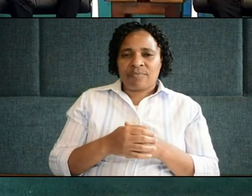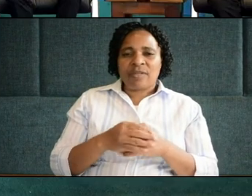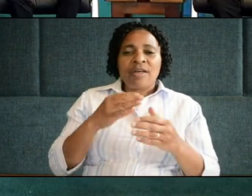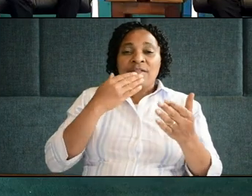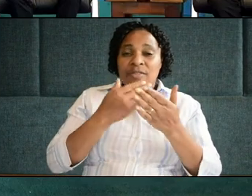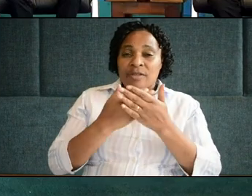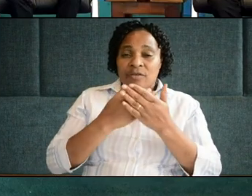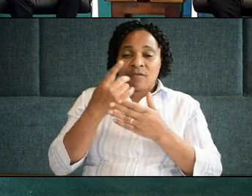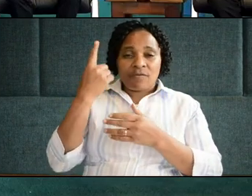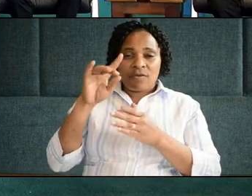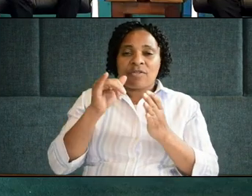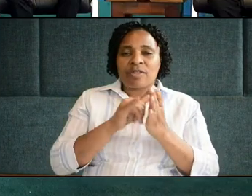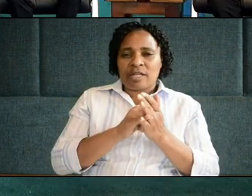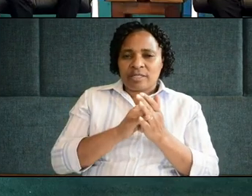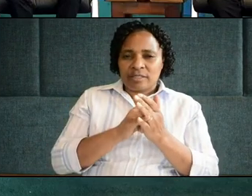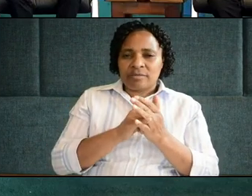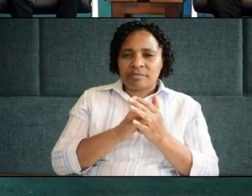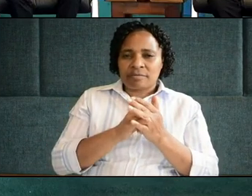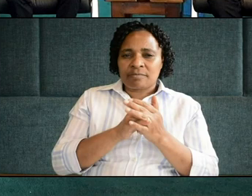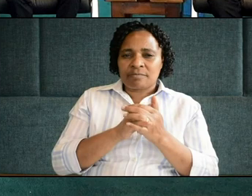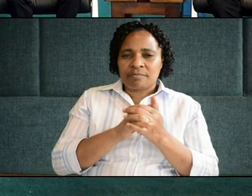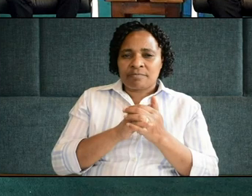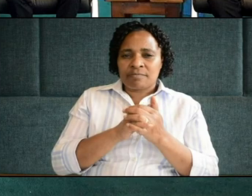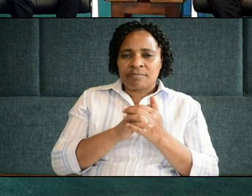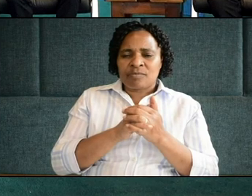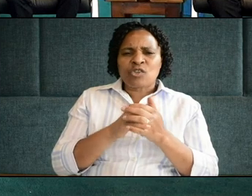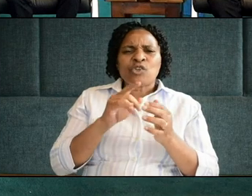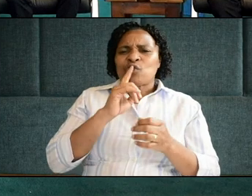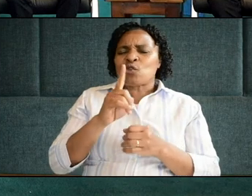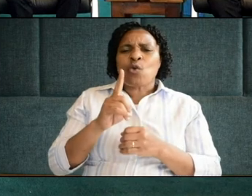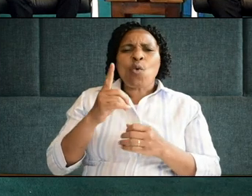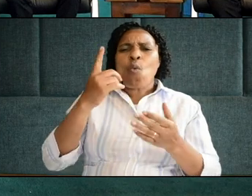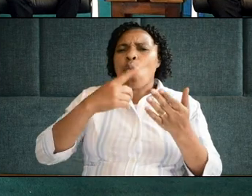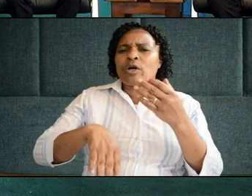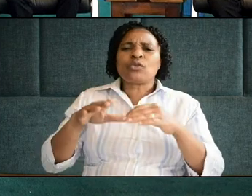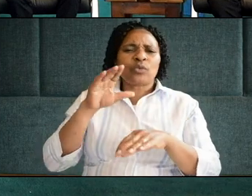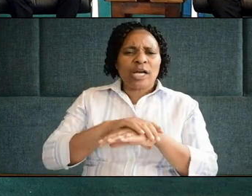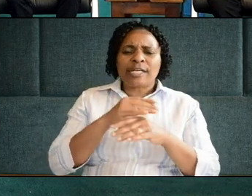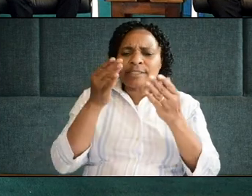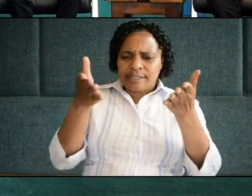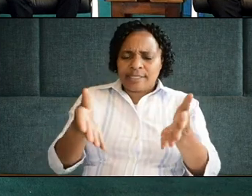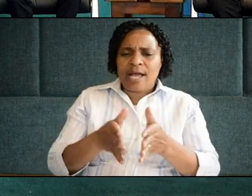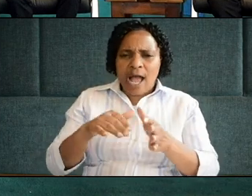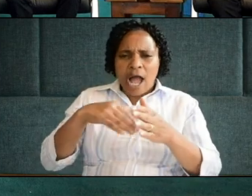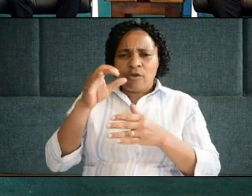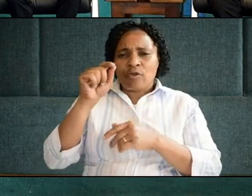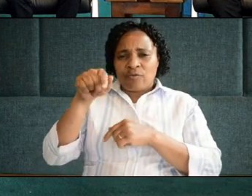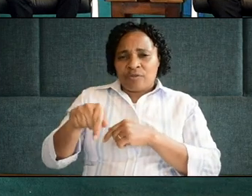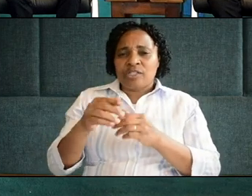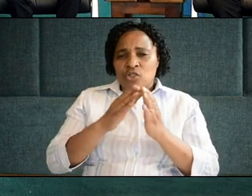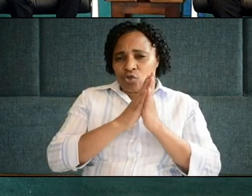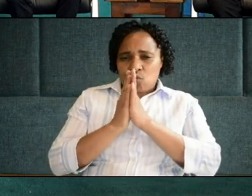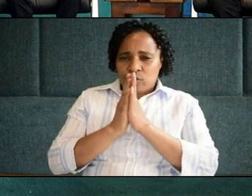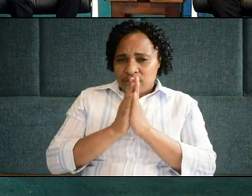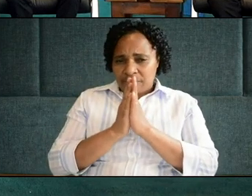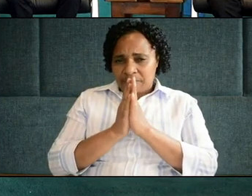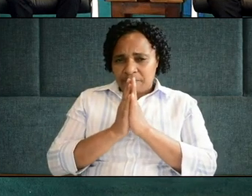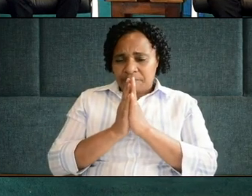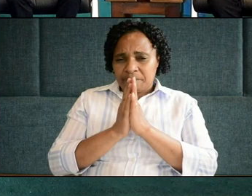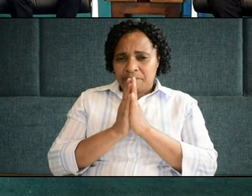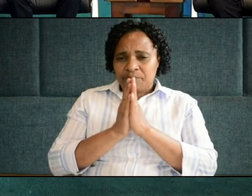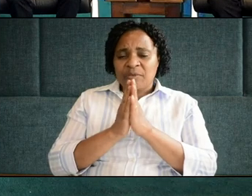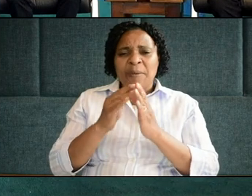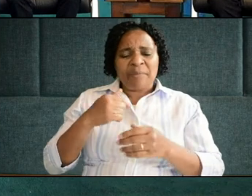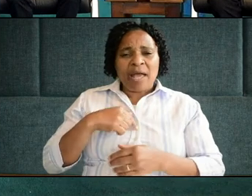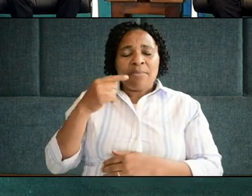Thank you for that. Yeah. So what do we get out of this story? story?